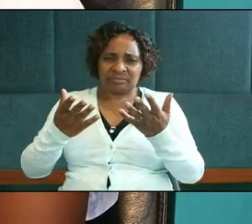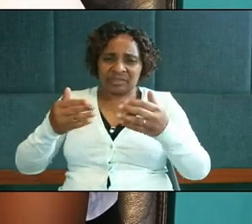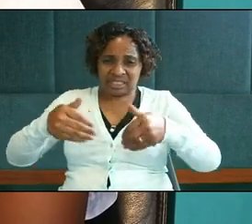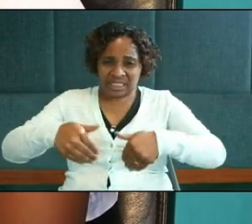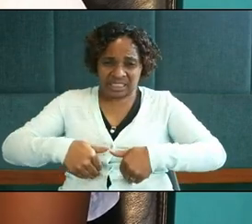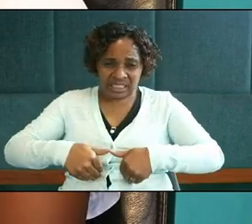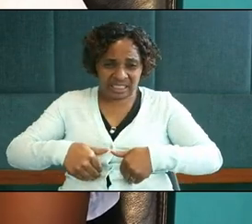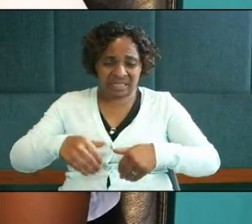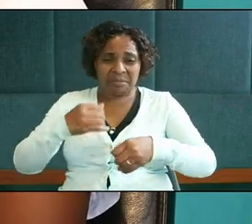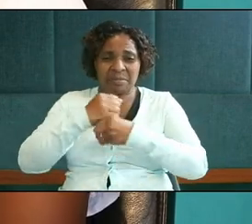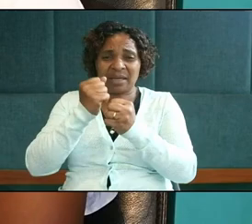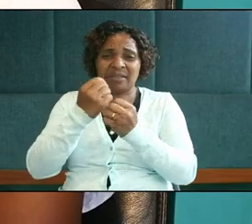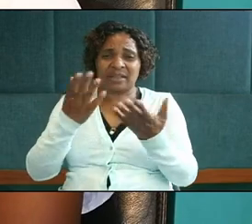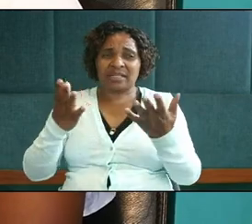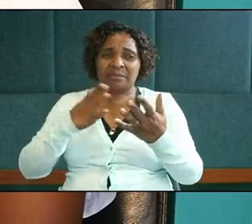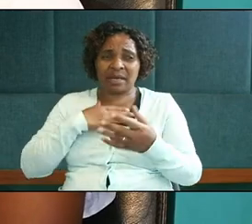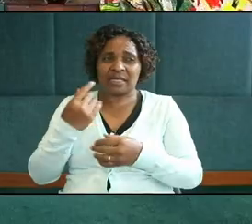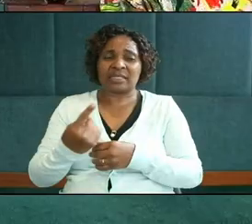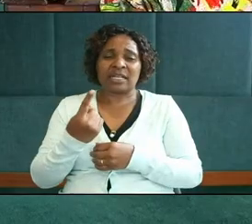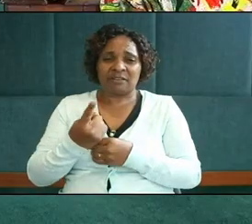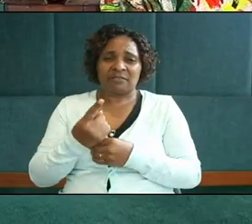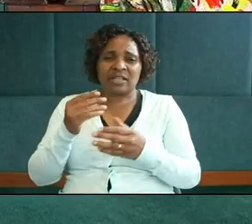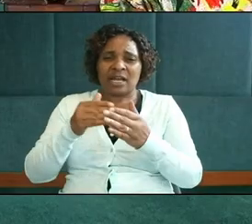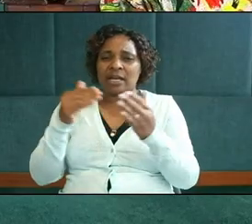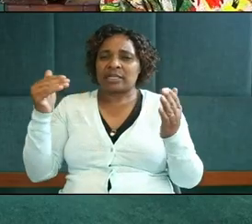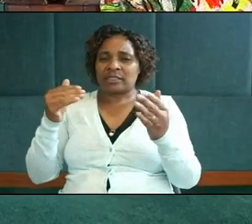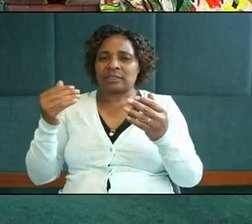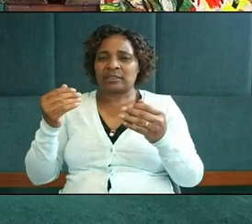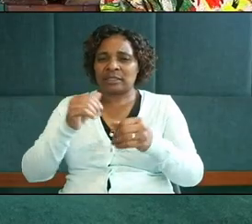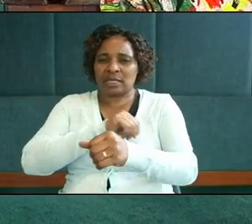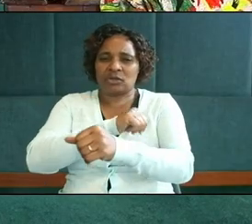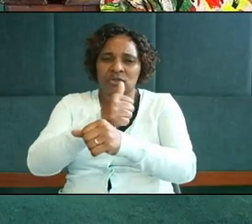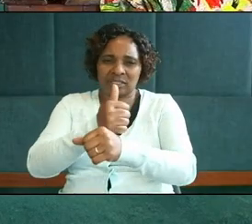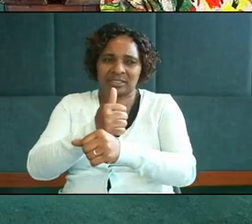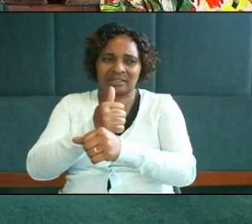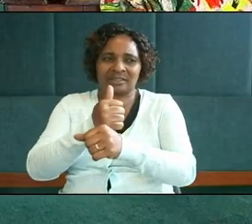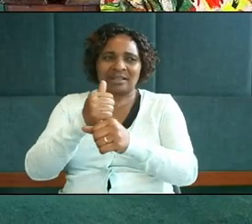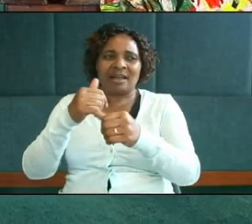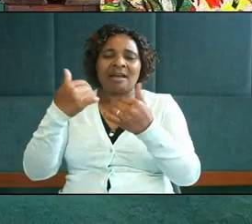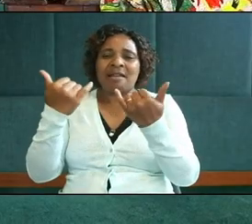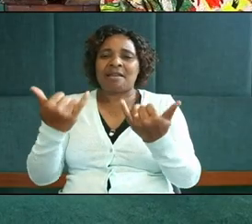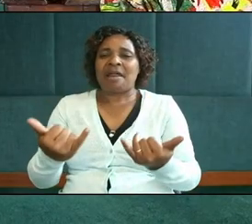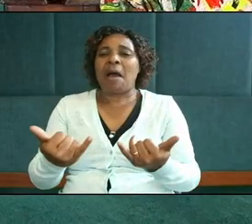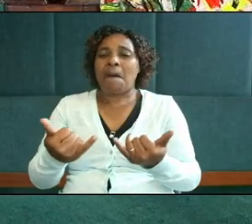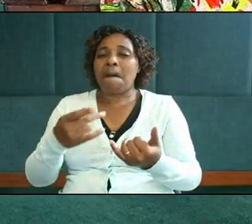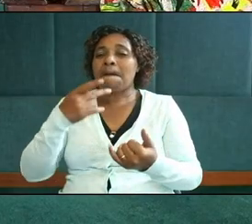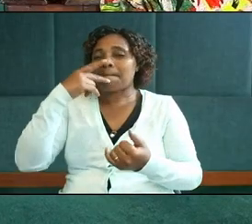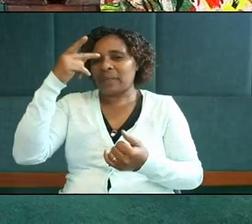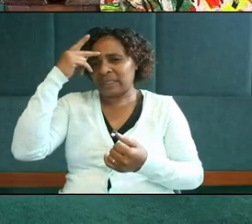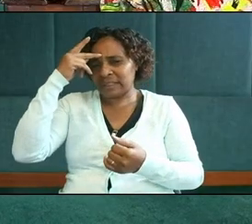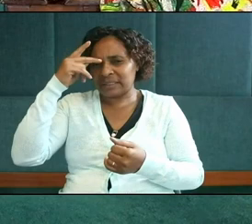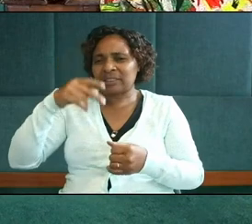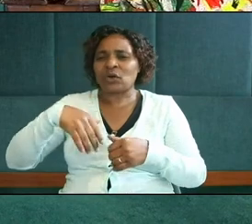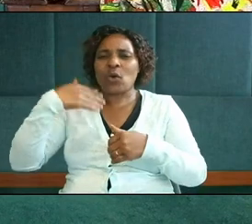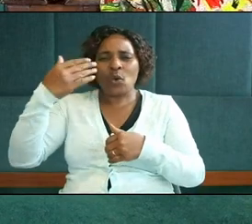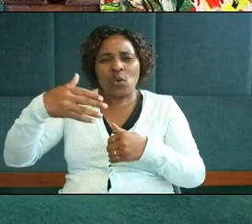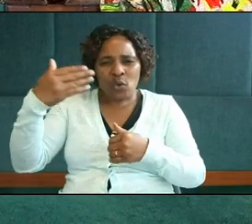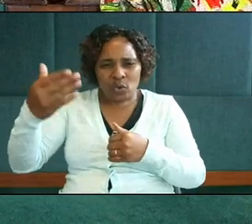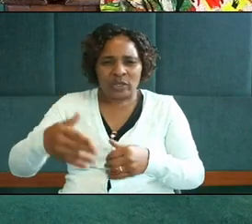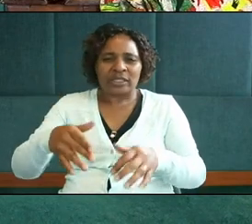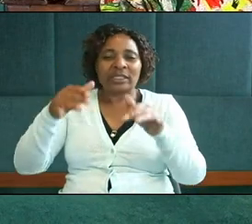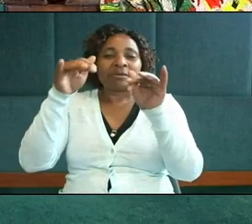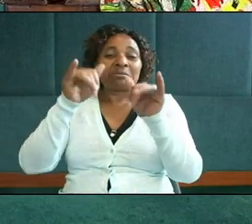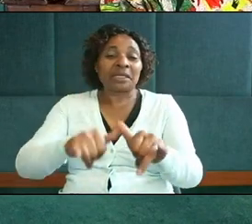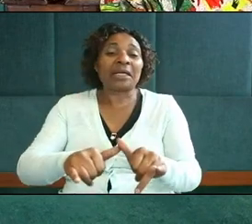these decisions for myself and going against the authority. Right. And so, yeah, the parents always remain, whether